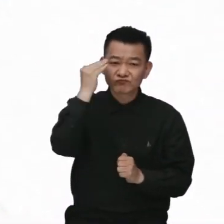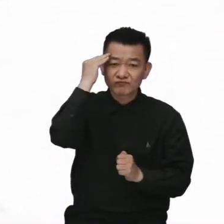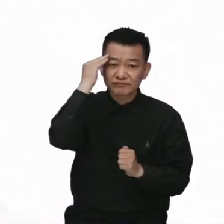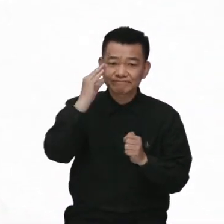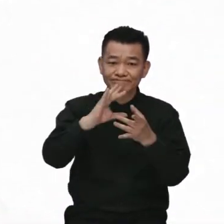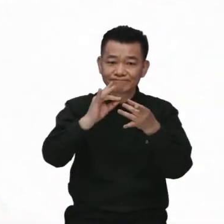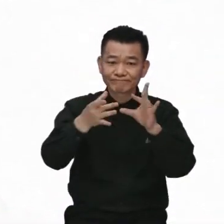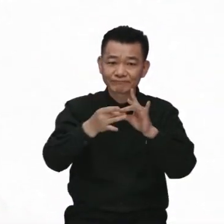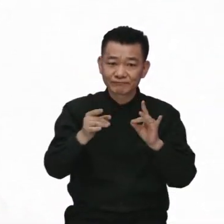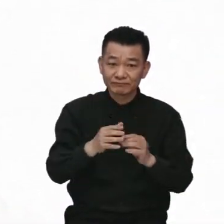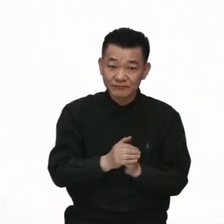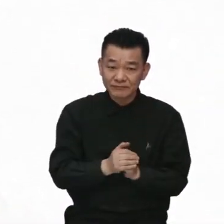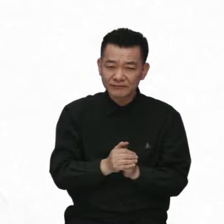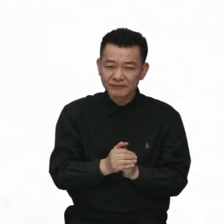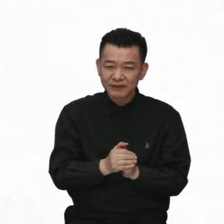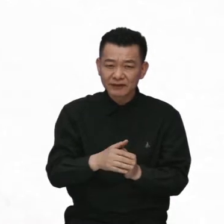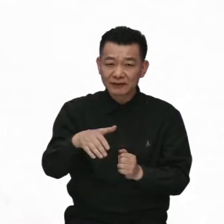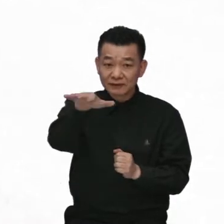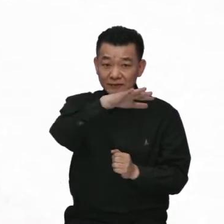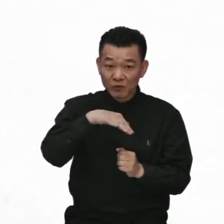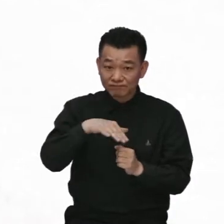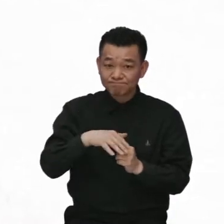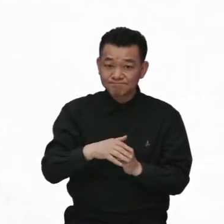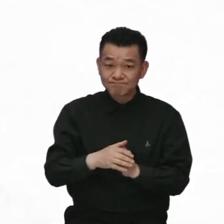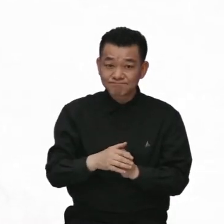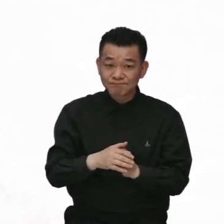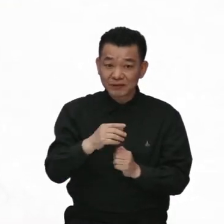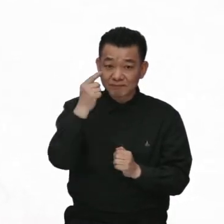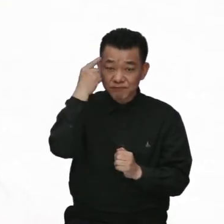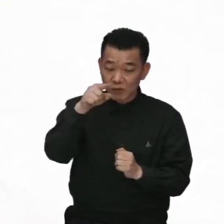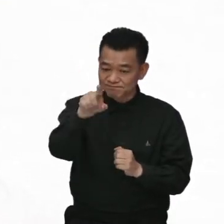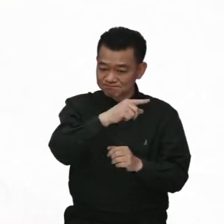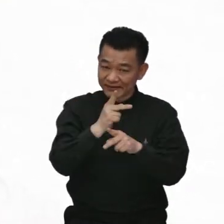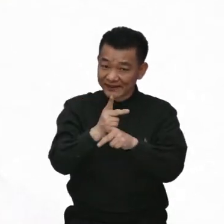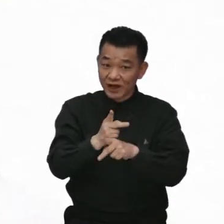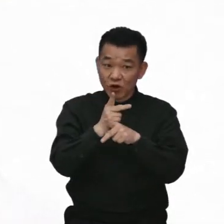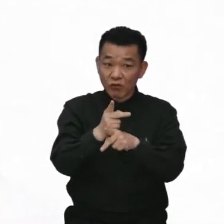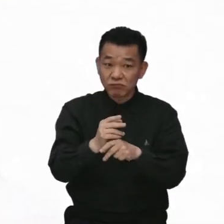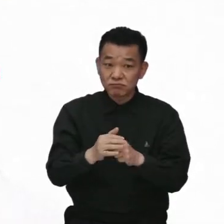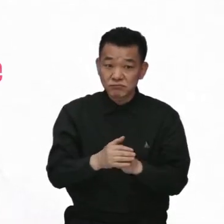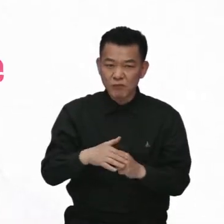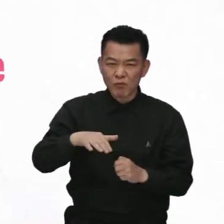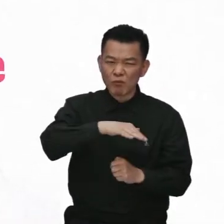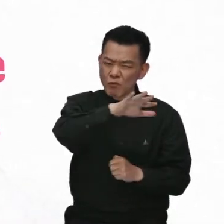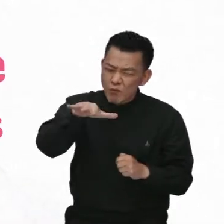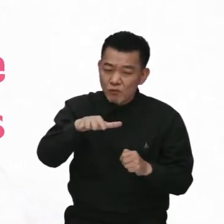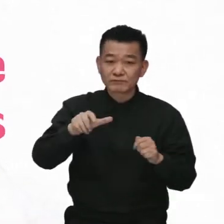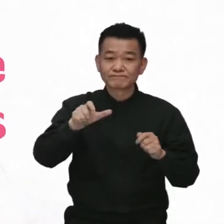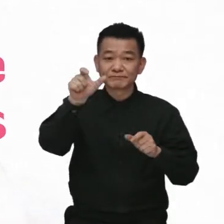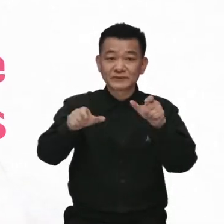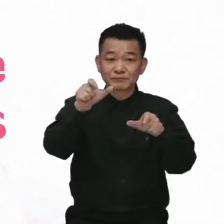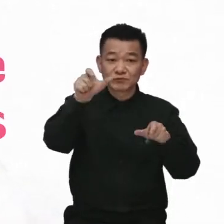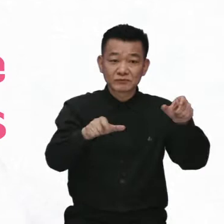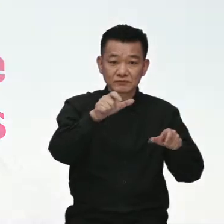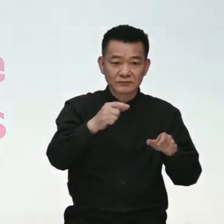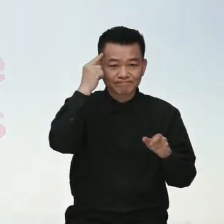in order to protect these fundamental rights and not take them for granted, we all need to change our